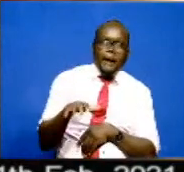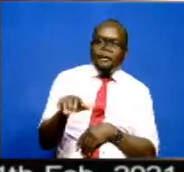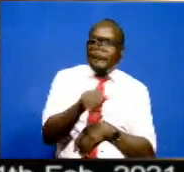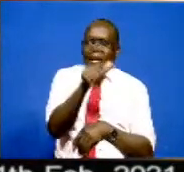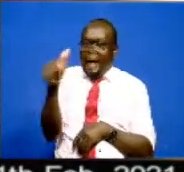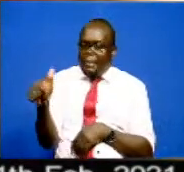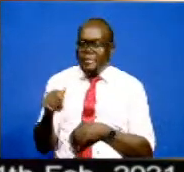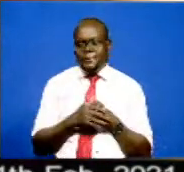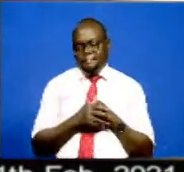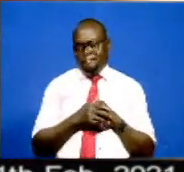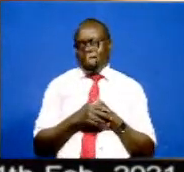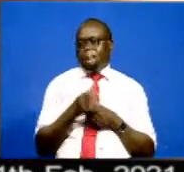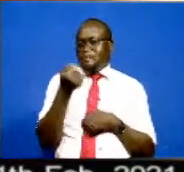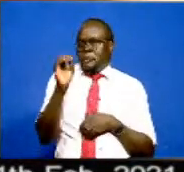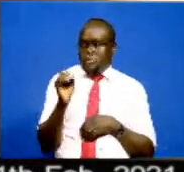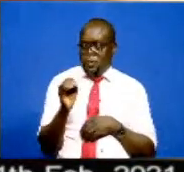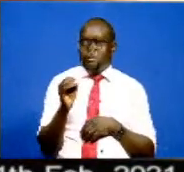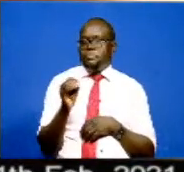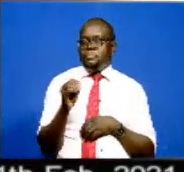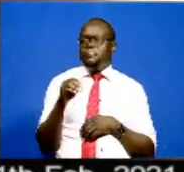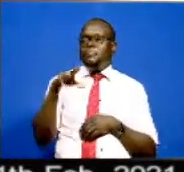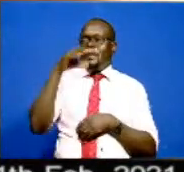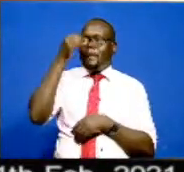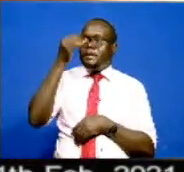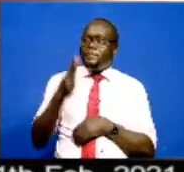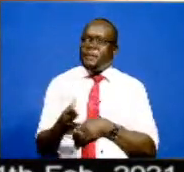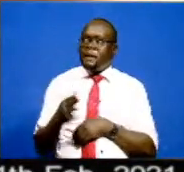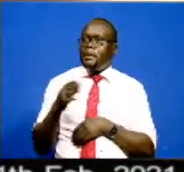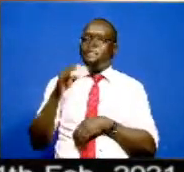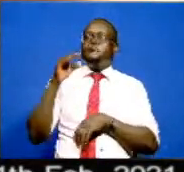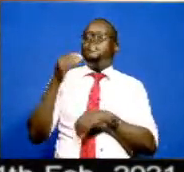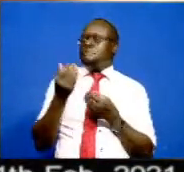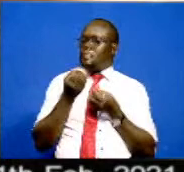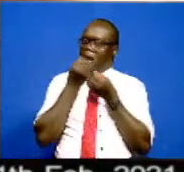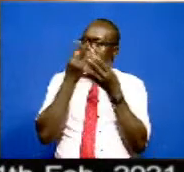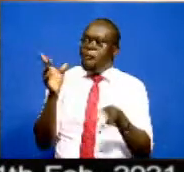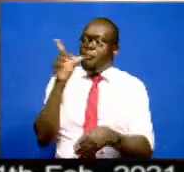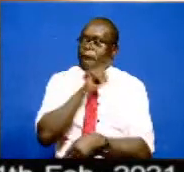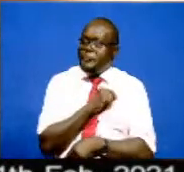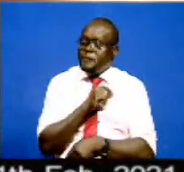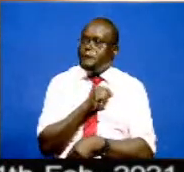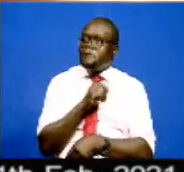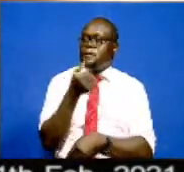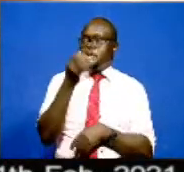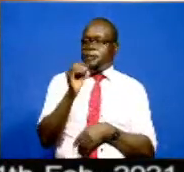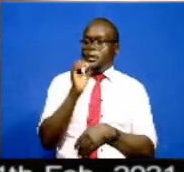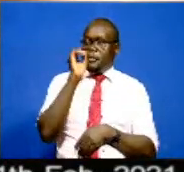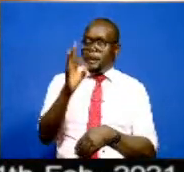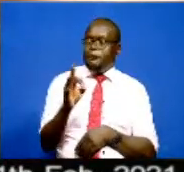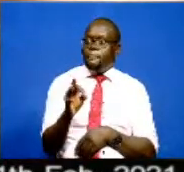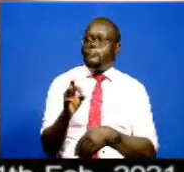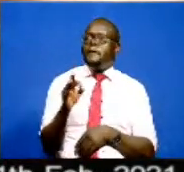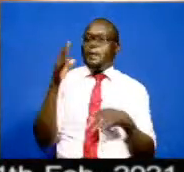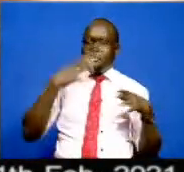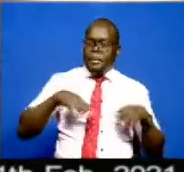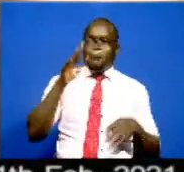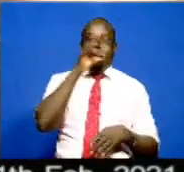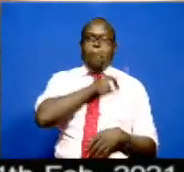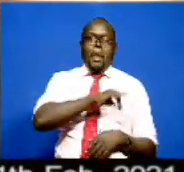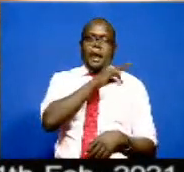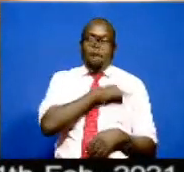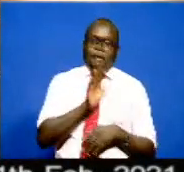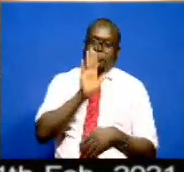okay. So the Speaker actually just got words from my mouth. That therefore, if perchance people are benefiting for